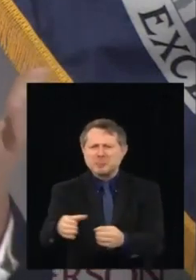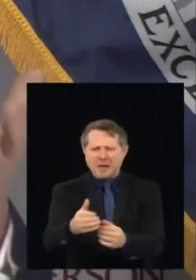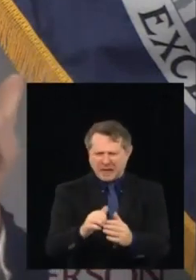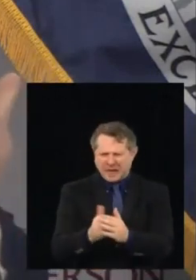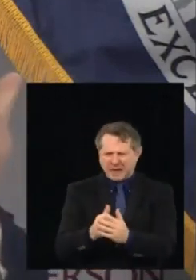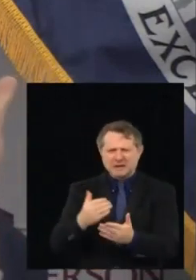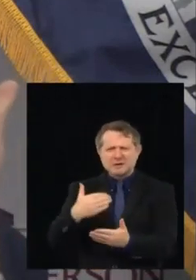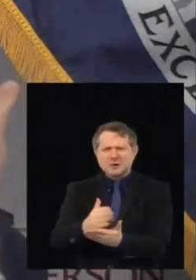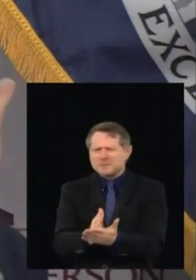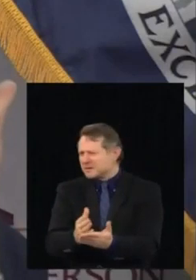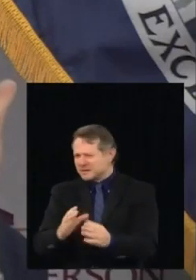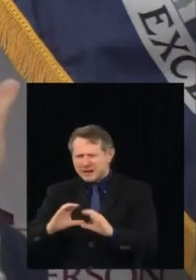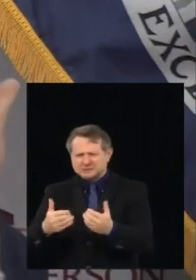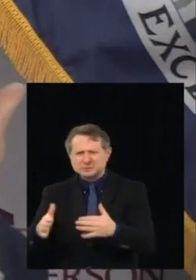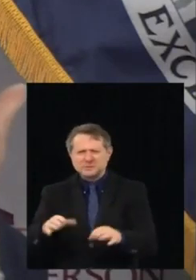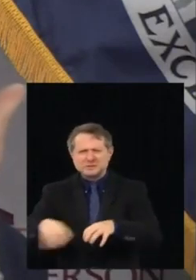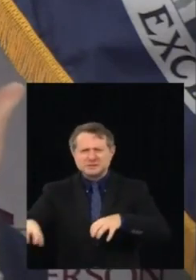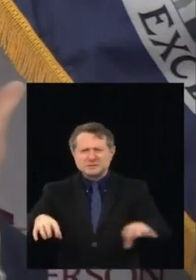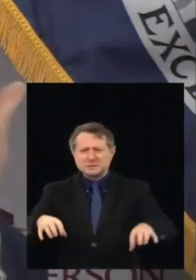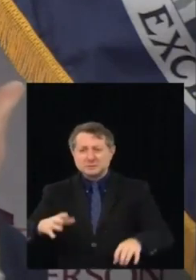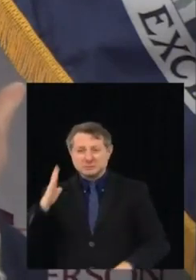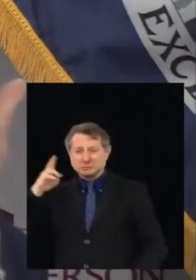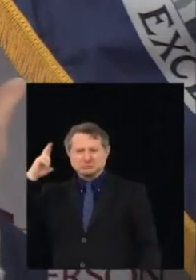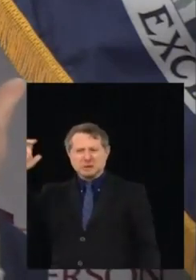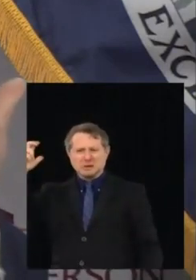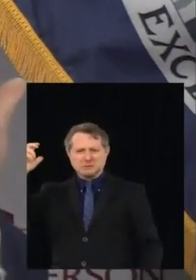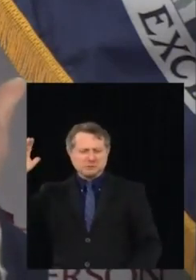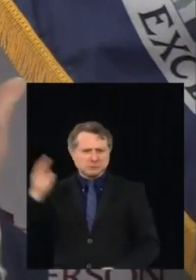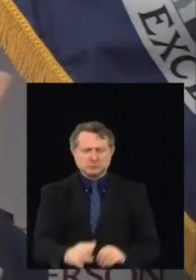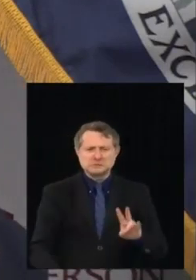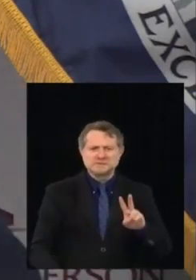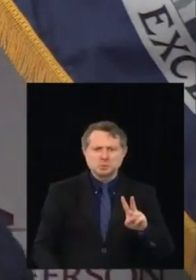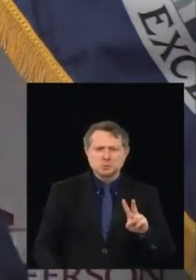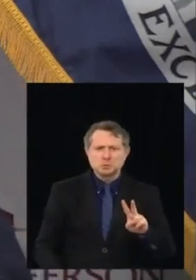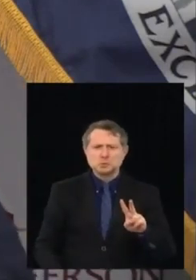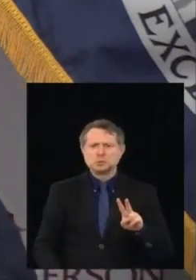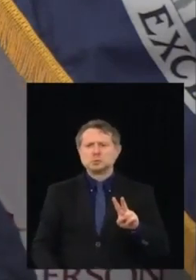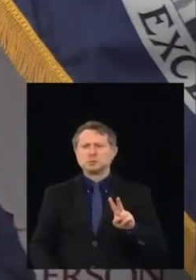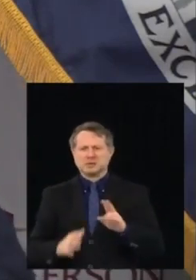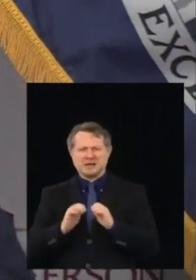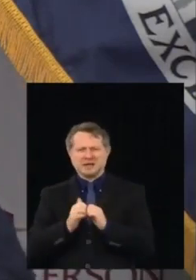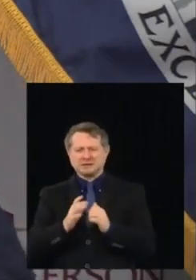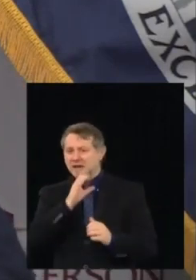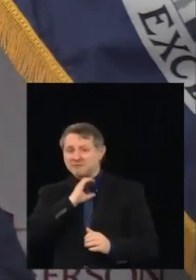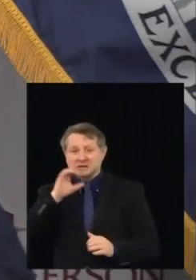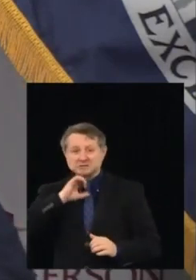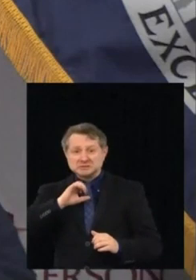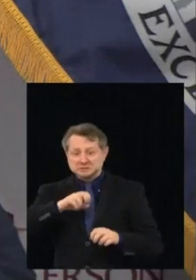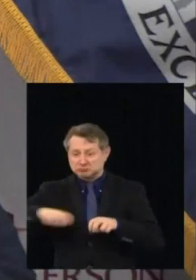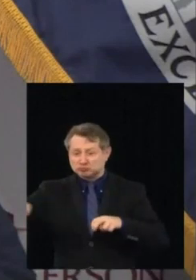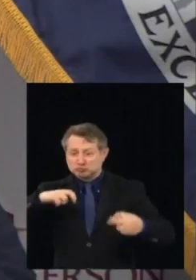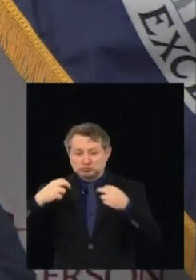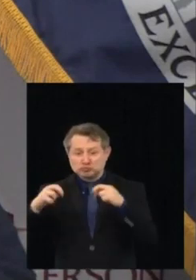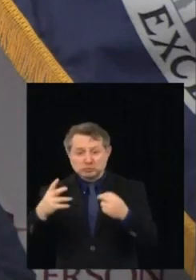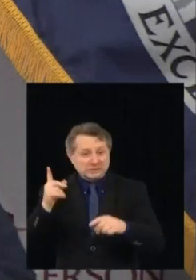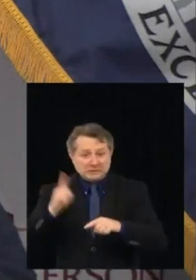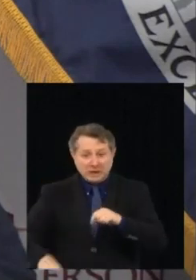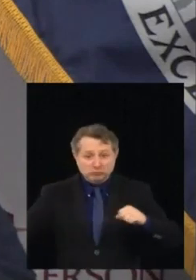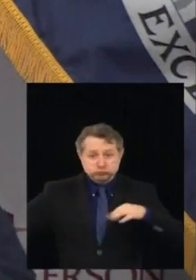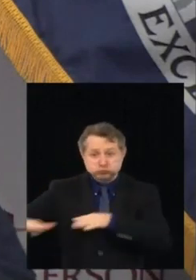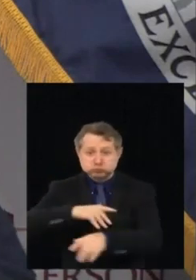a gathering of students. How do you have a cafeteria without a gathering of students? So we told them to plan for a new